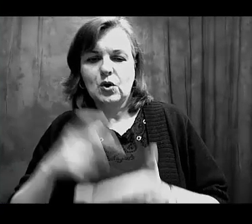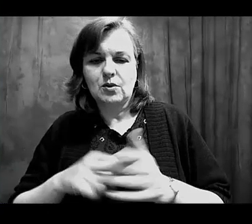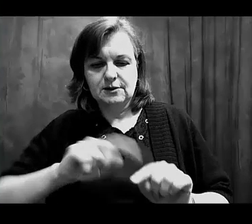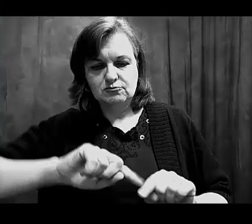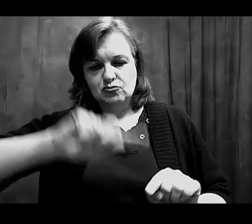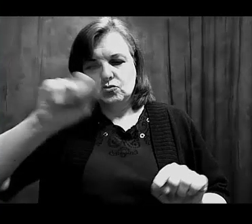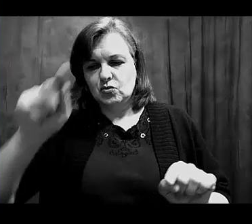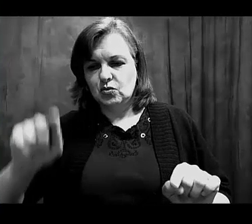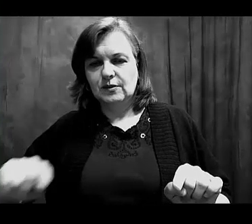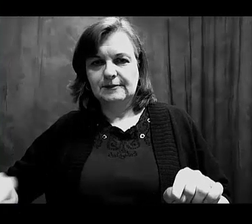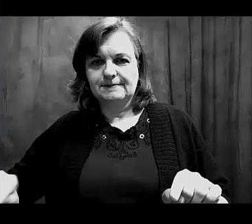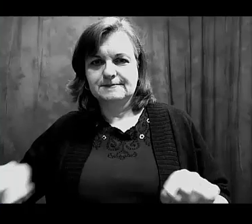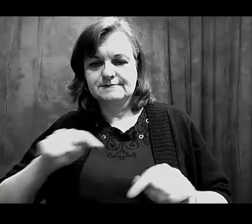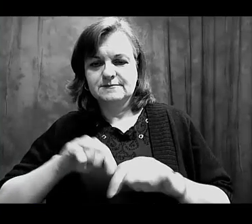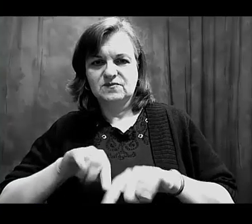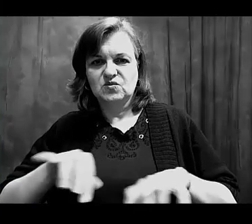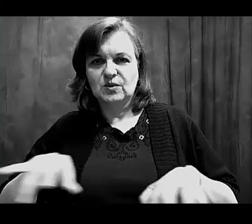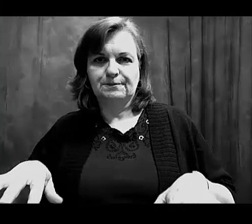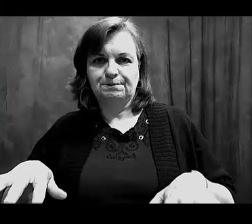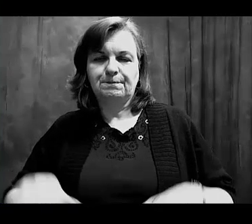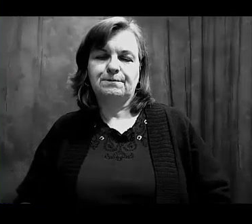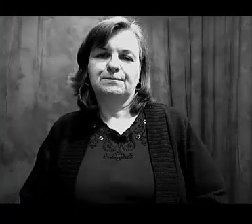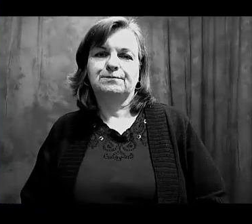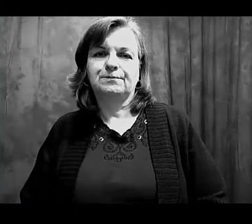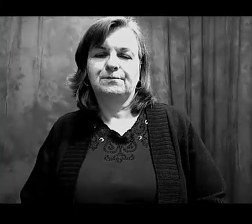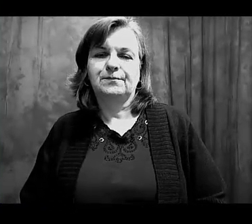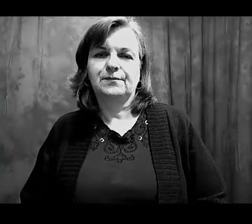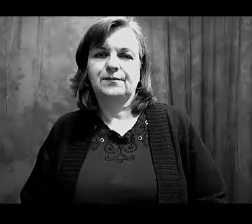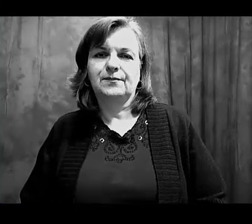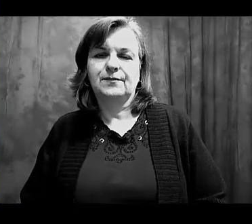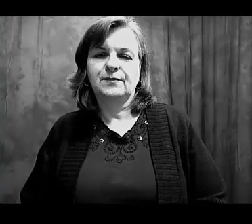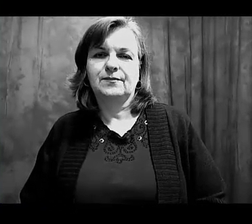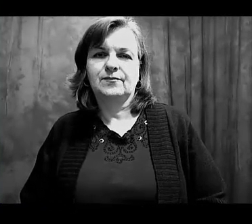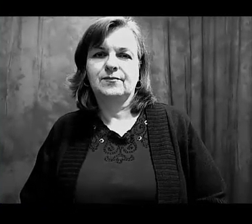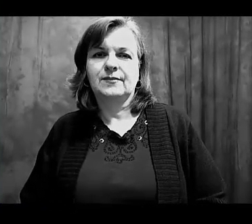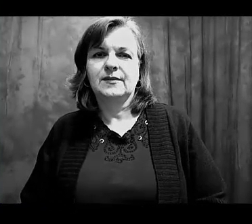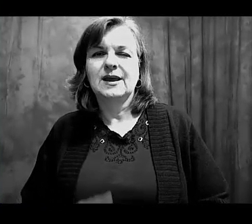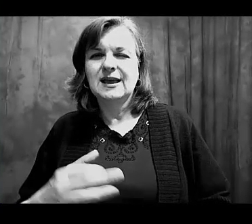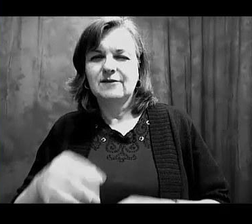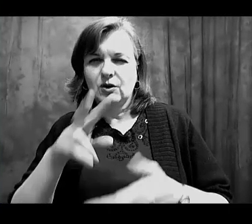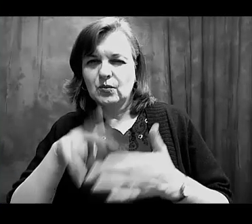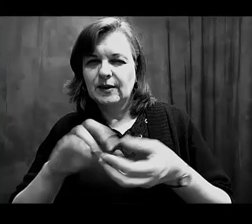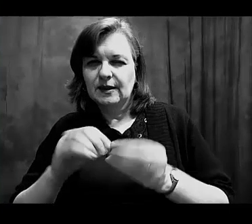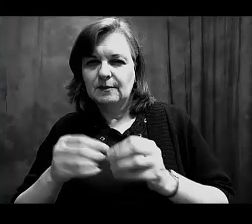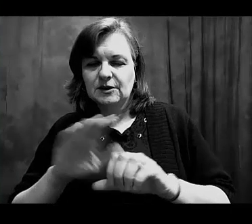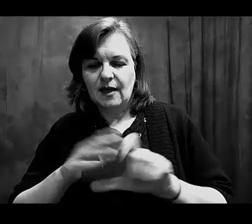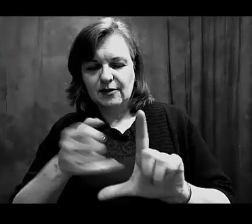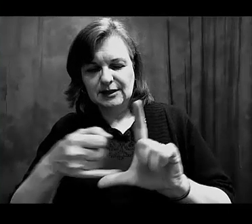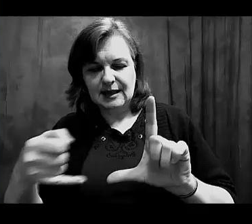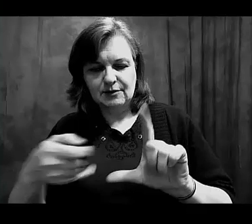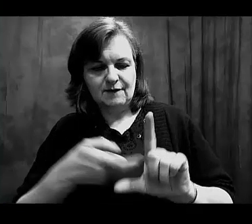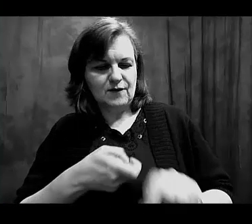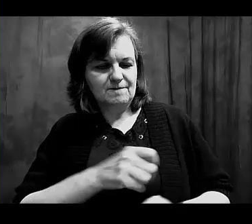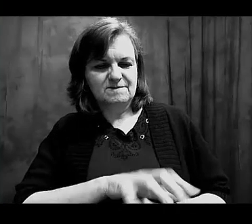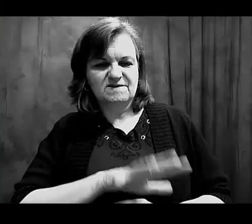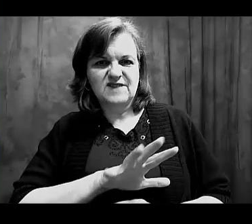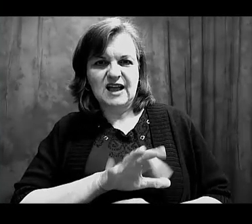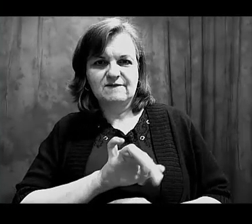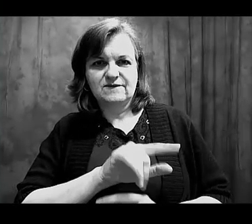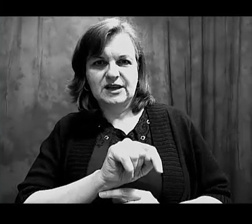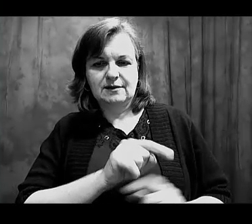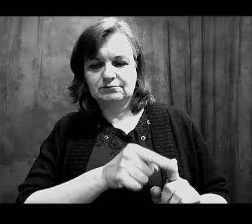bottom left. So we look at the height distribution. If you can read the numbers on the scale, it goes from 5